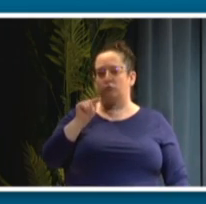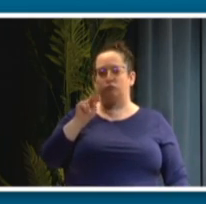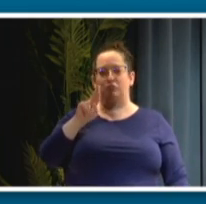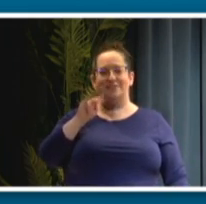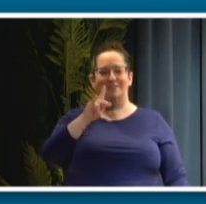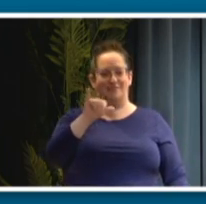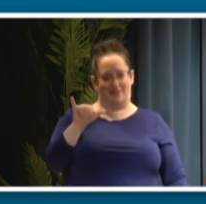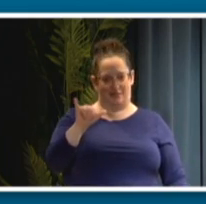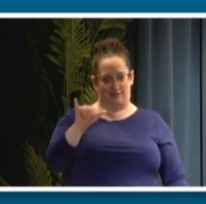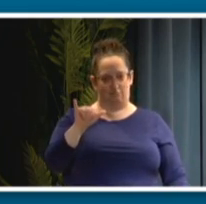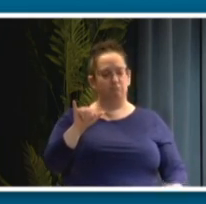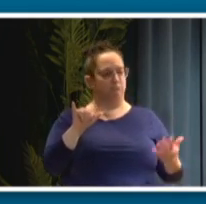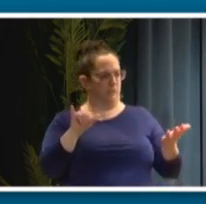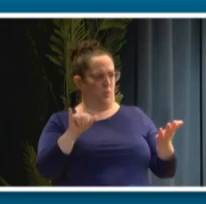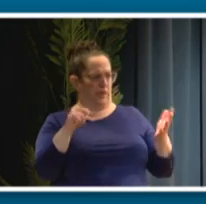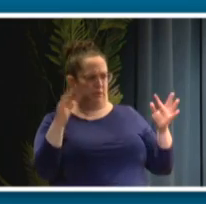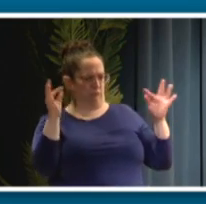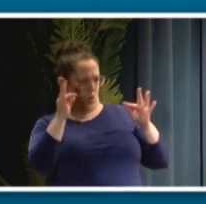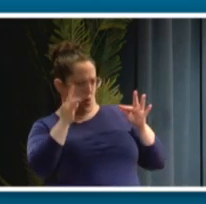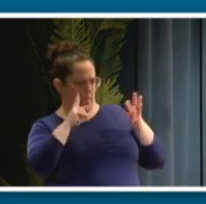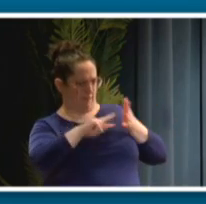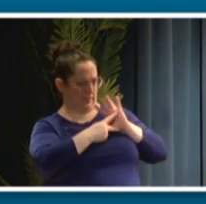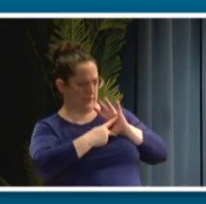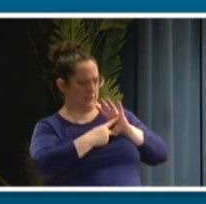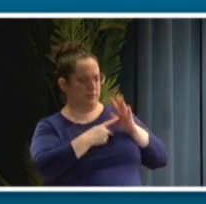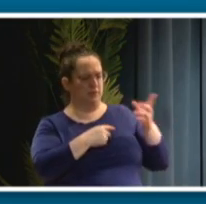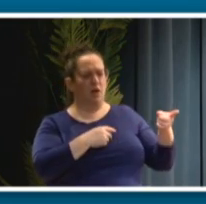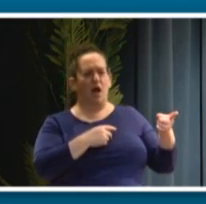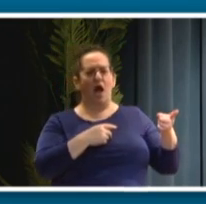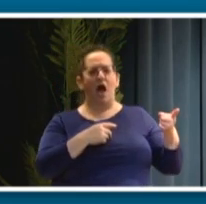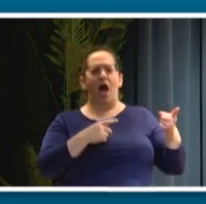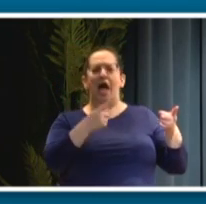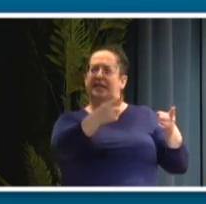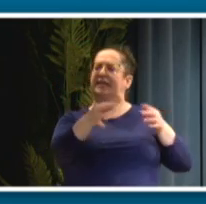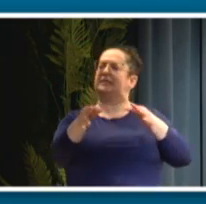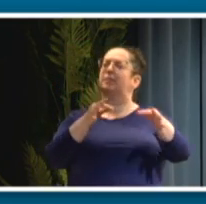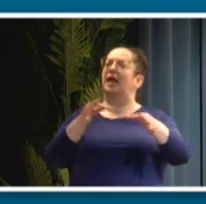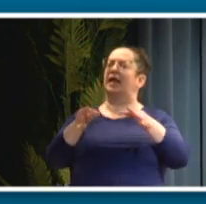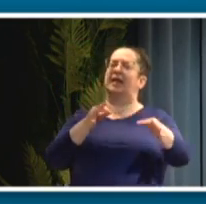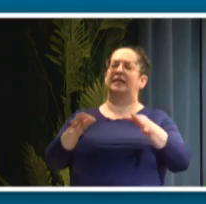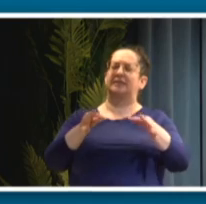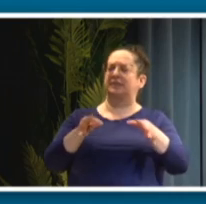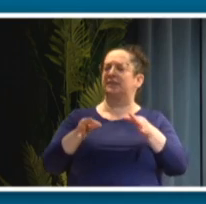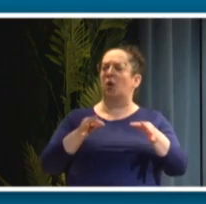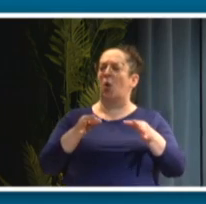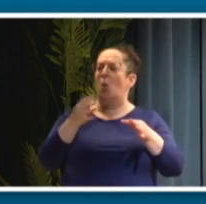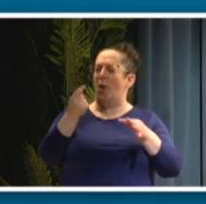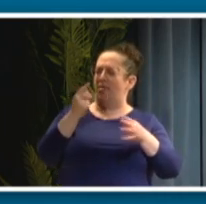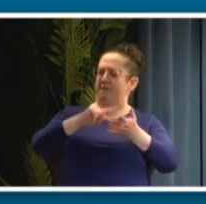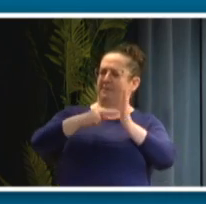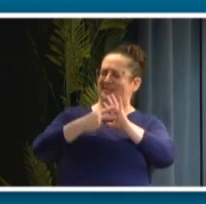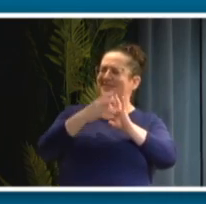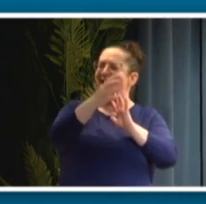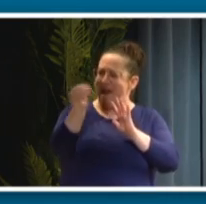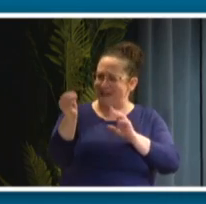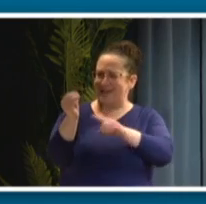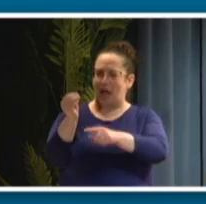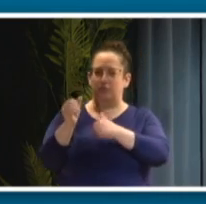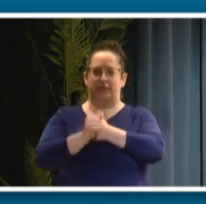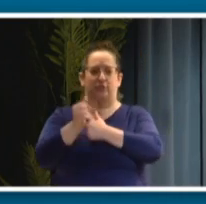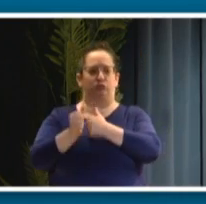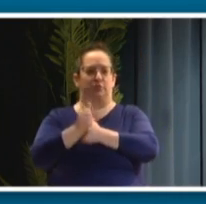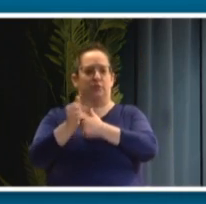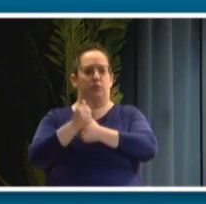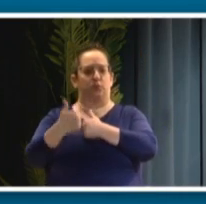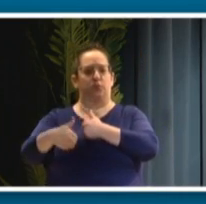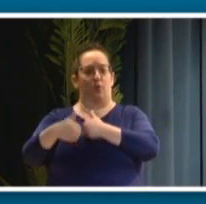And he gives us a definition of what it means to be ethnocentric and how dangerous it is, right? How dangerous it is to be ethnocentric, because the world